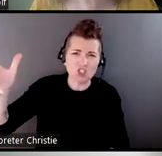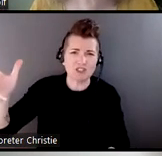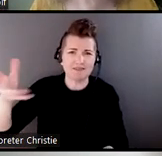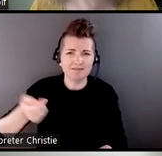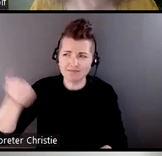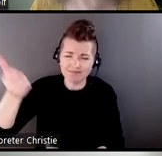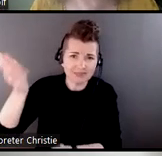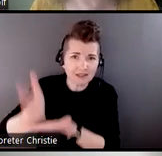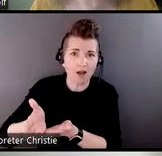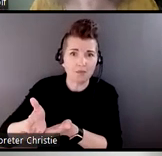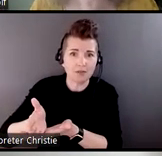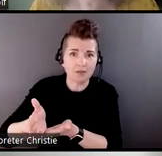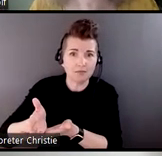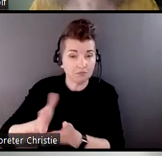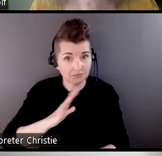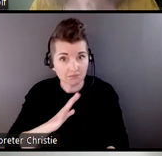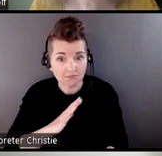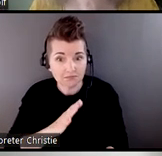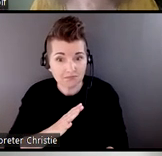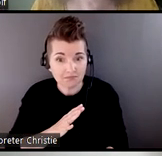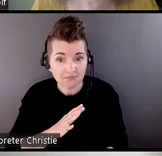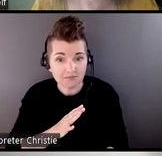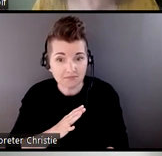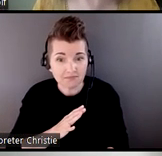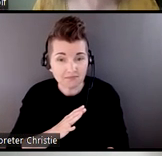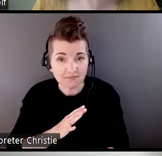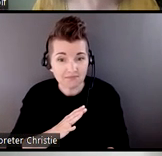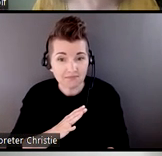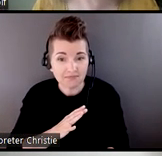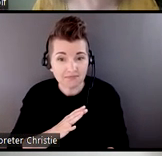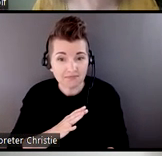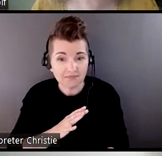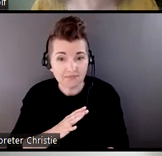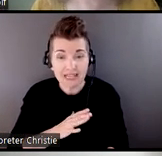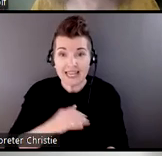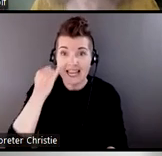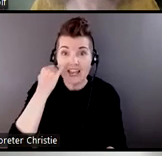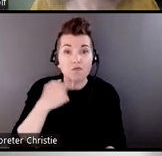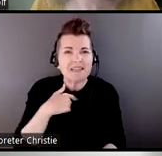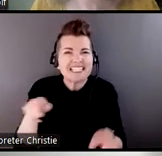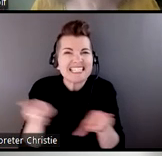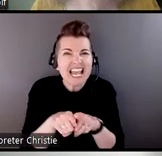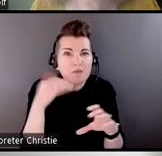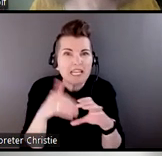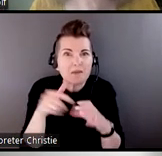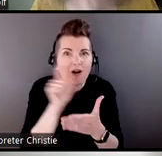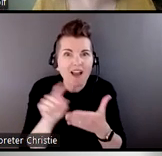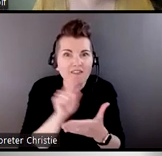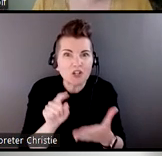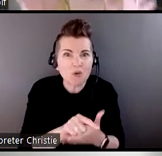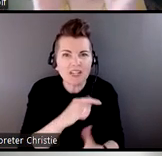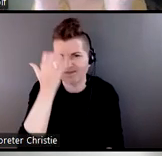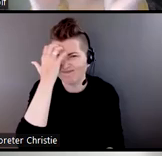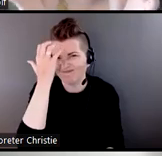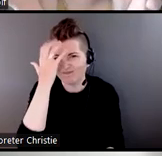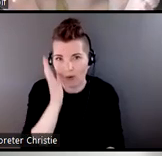But don't worry about, am I bothering them? If you sent out exactly the same email each time, maybe, but you're going to take